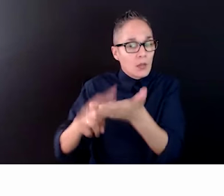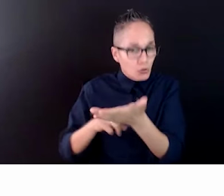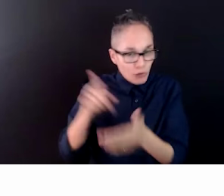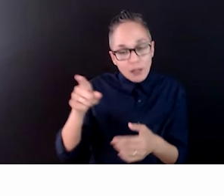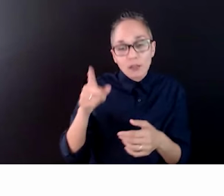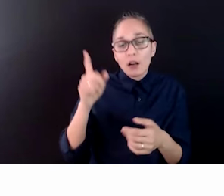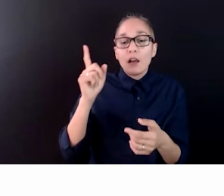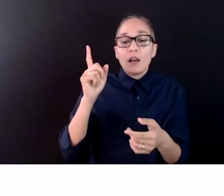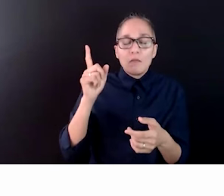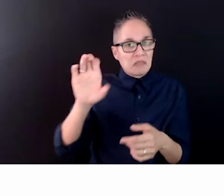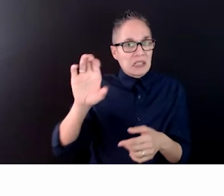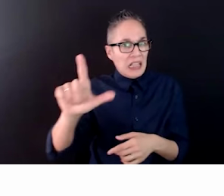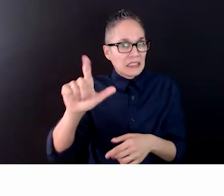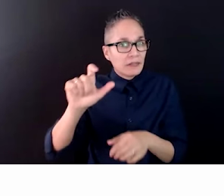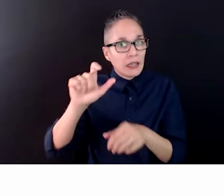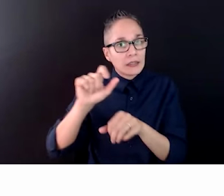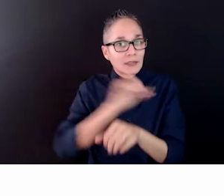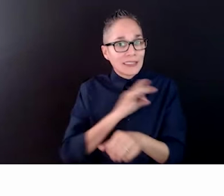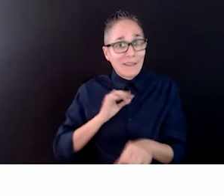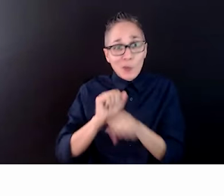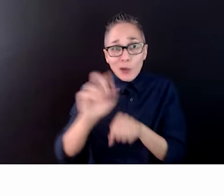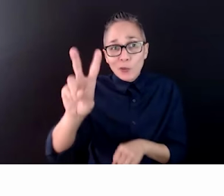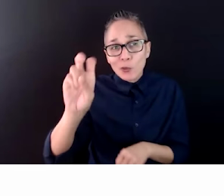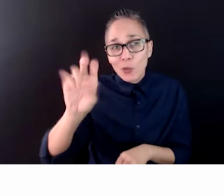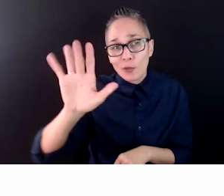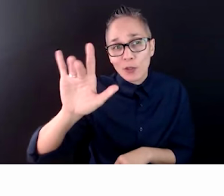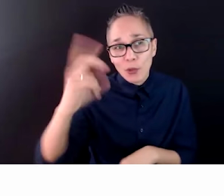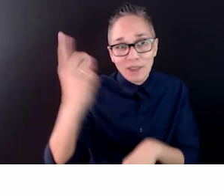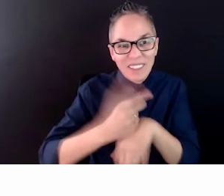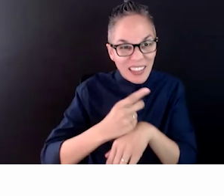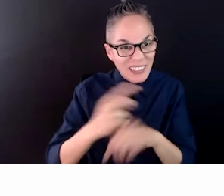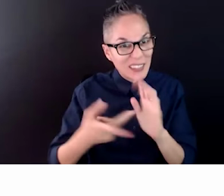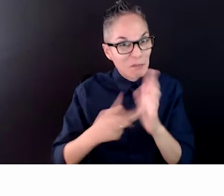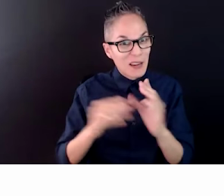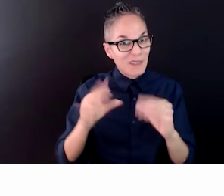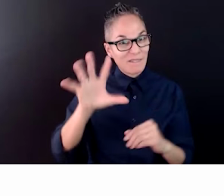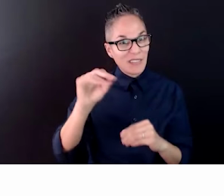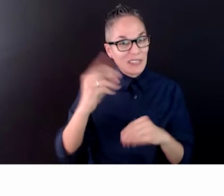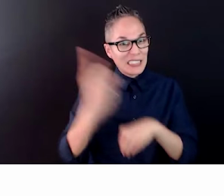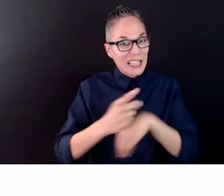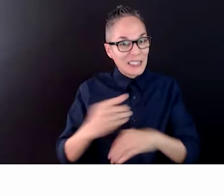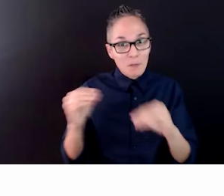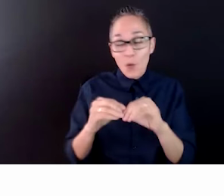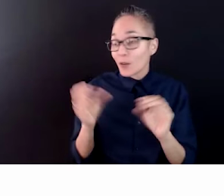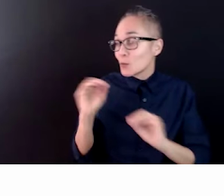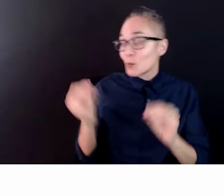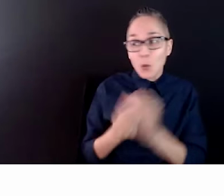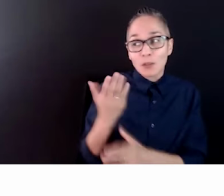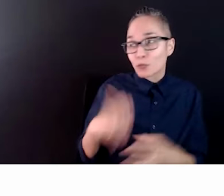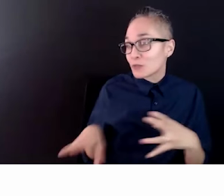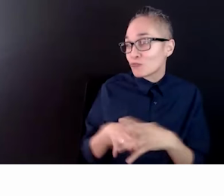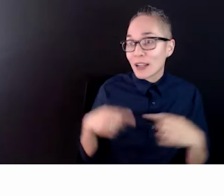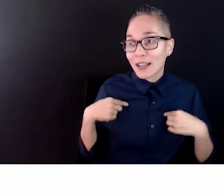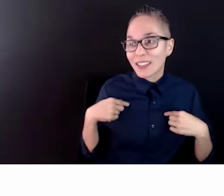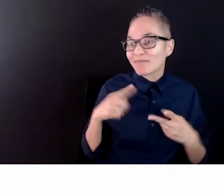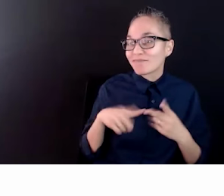but classified staff work 225. So almost 50 days more. Yeah, So no spring break for us,